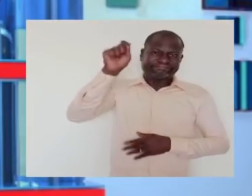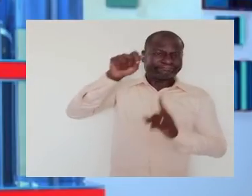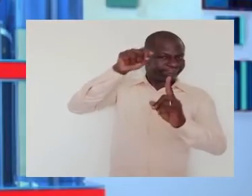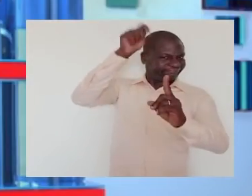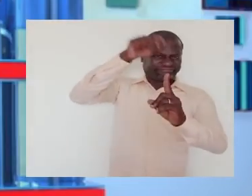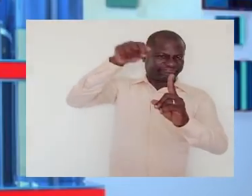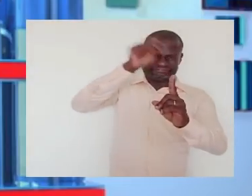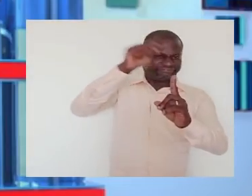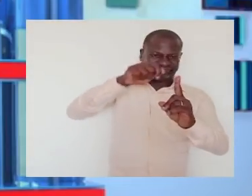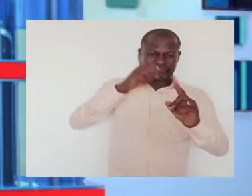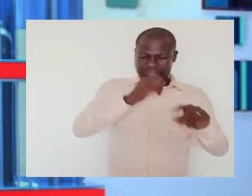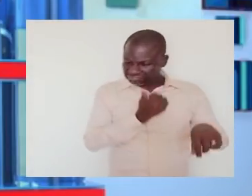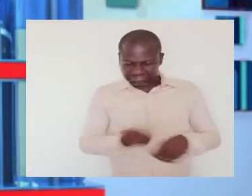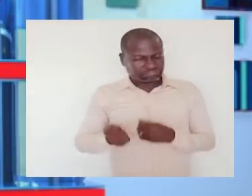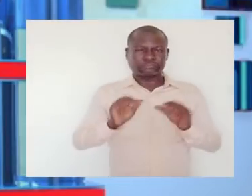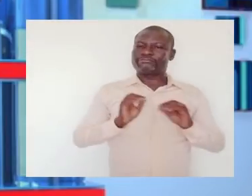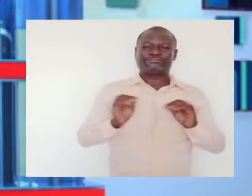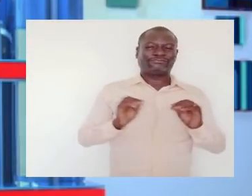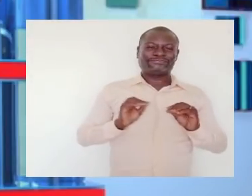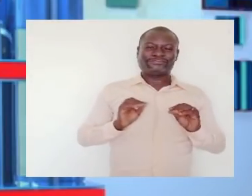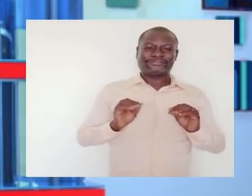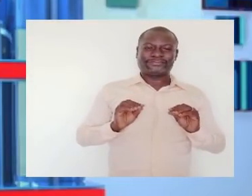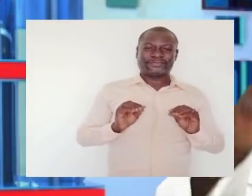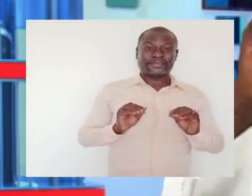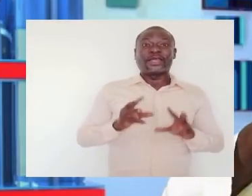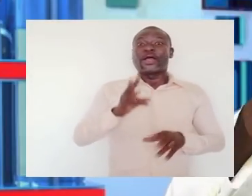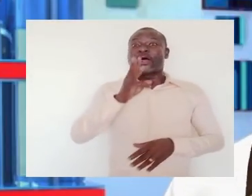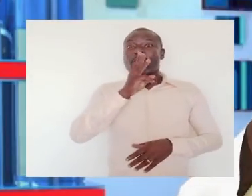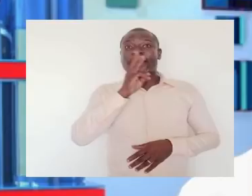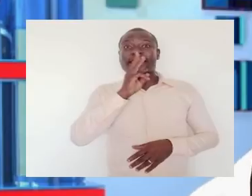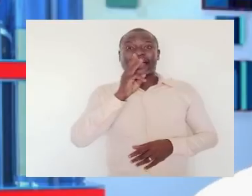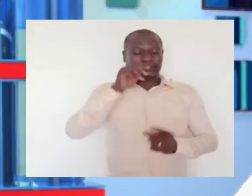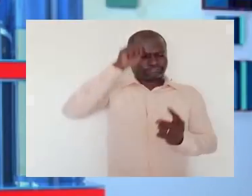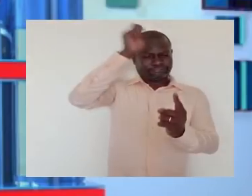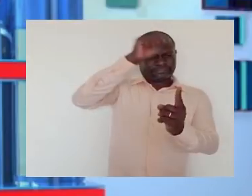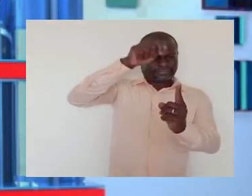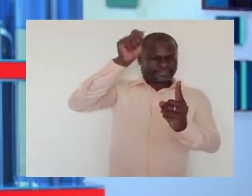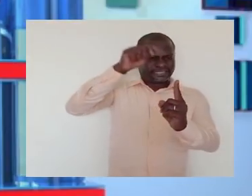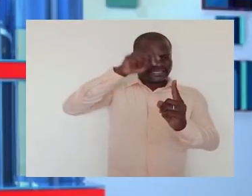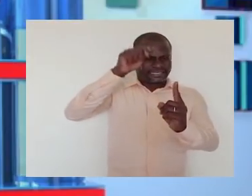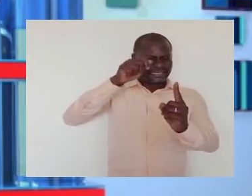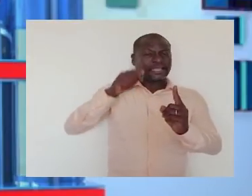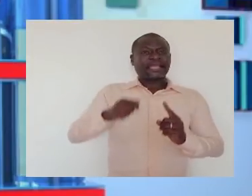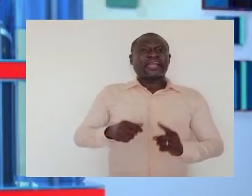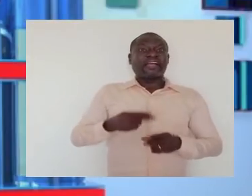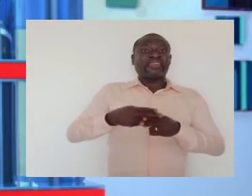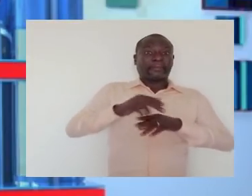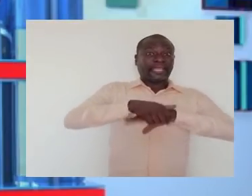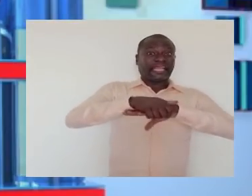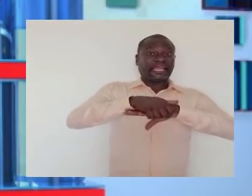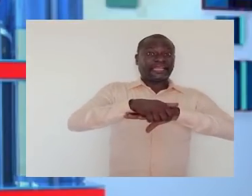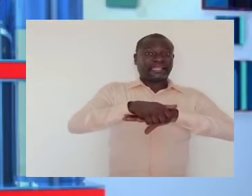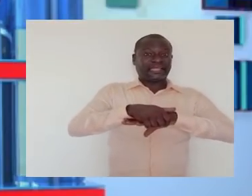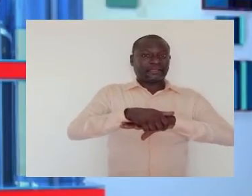inipa so. Enka se ye fra no asubo se ade nsuo apetepete enipa so a brofo eka no